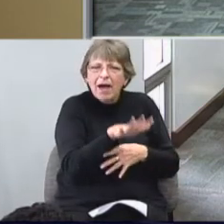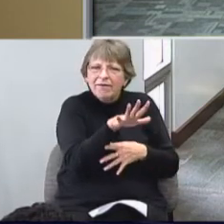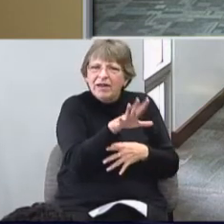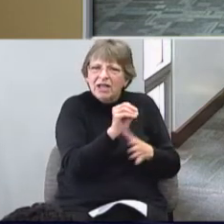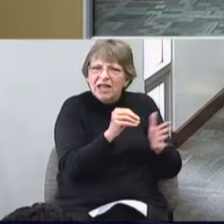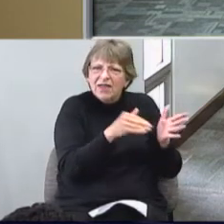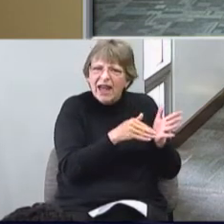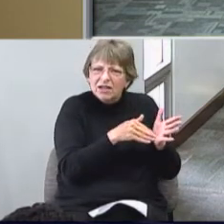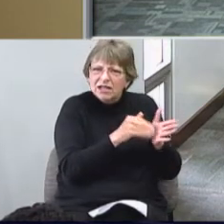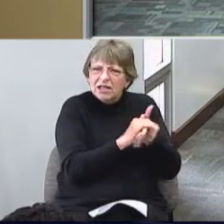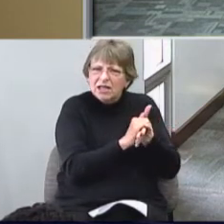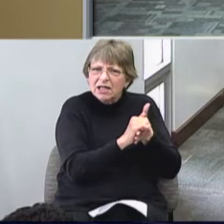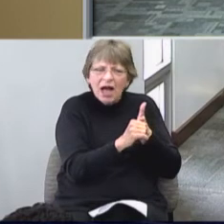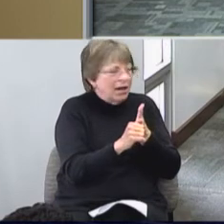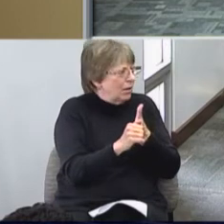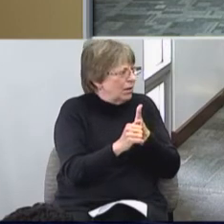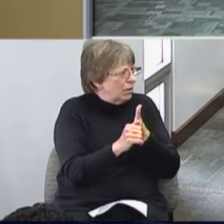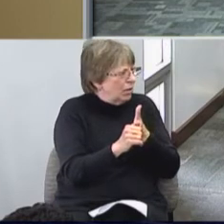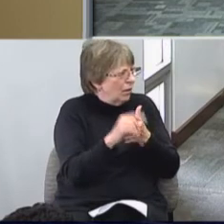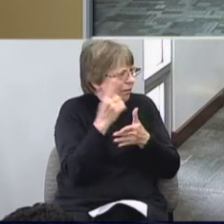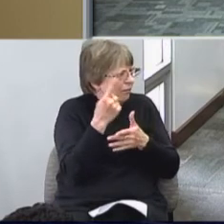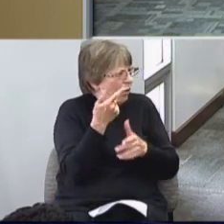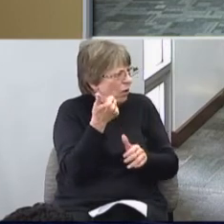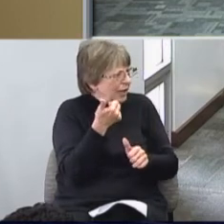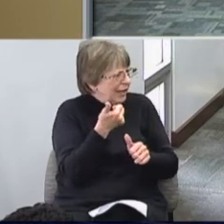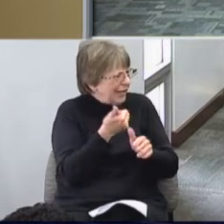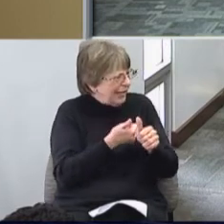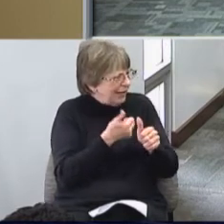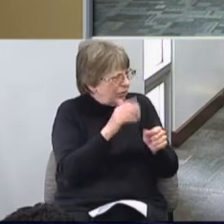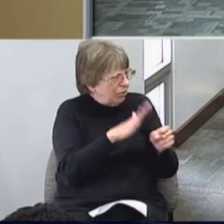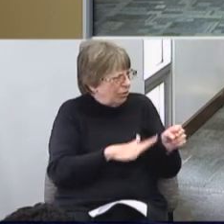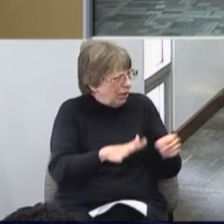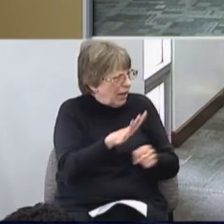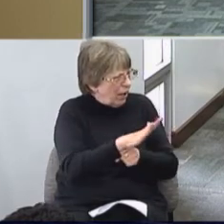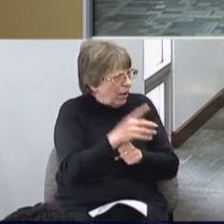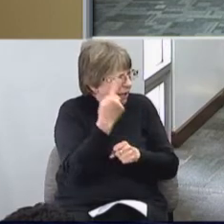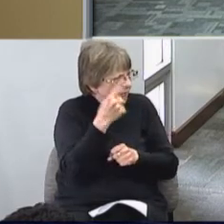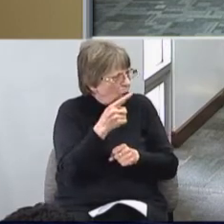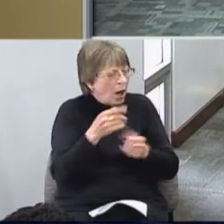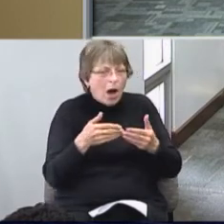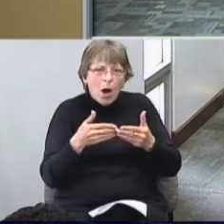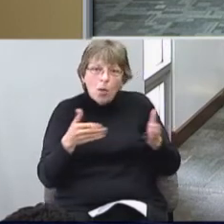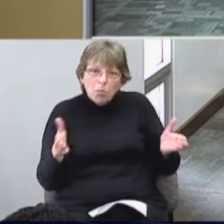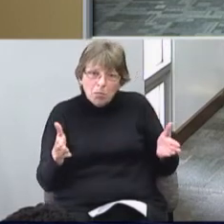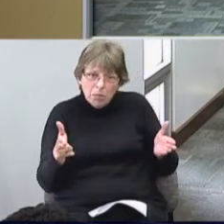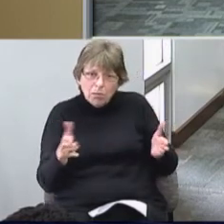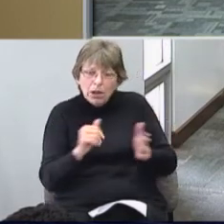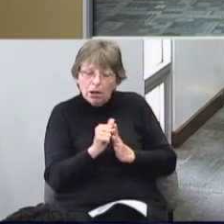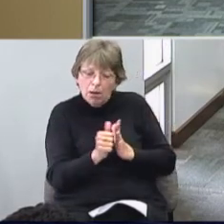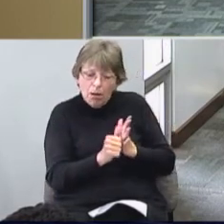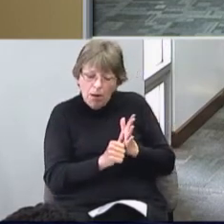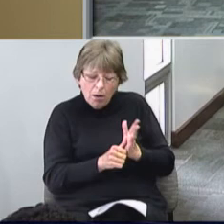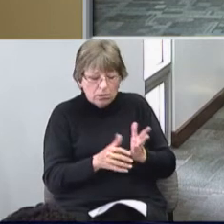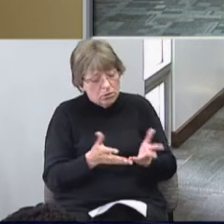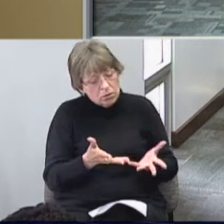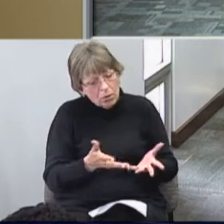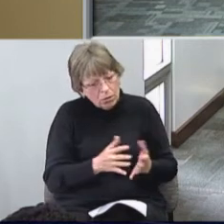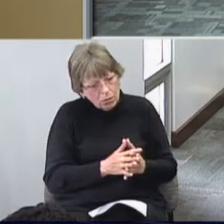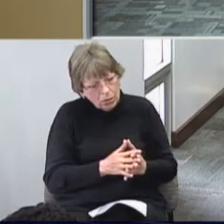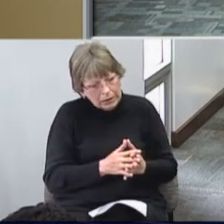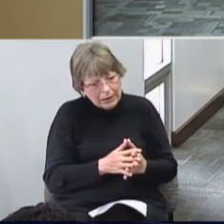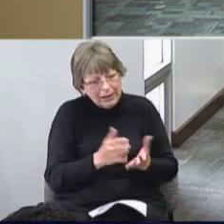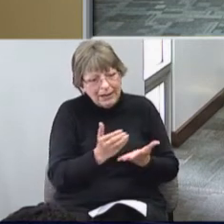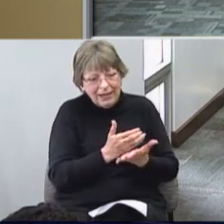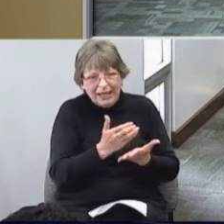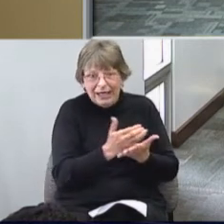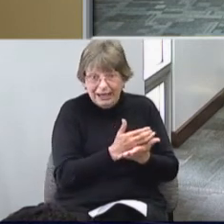per phase for public art. And so it kind of collected